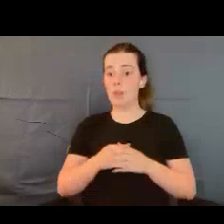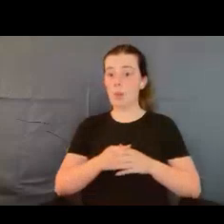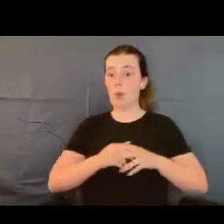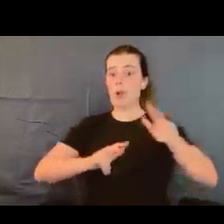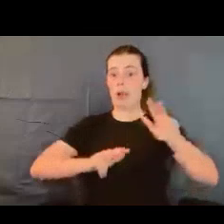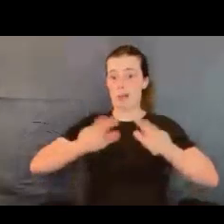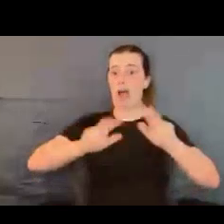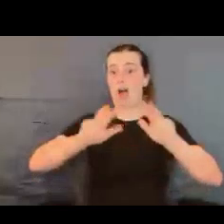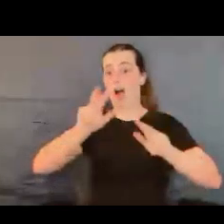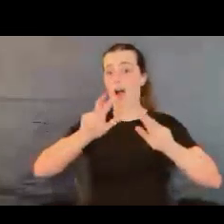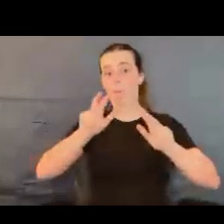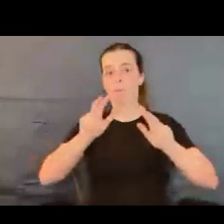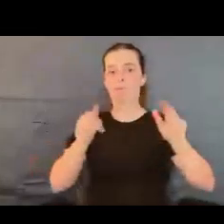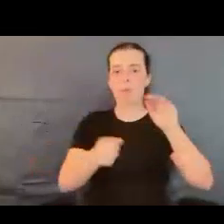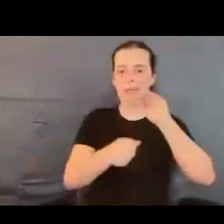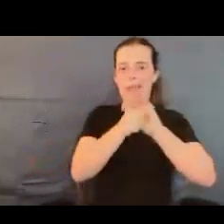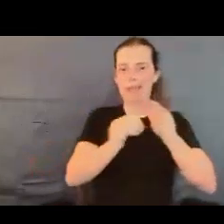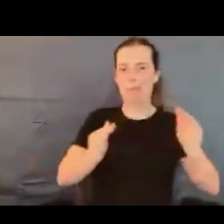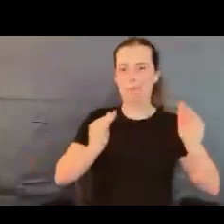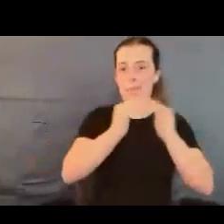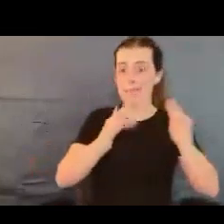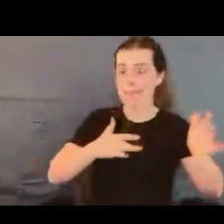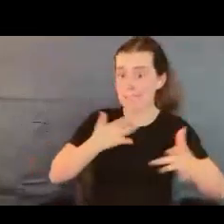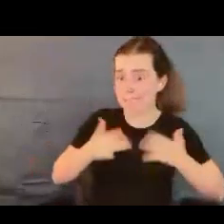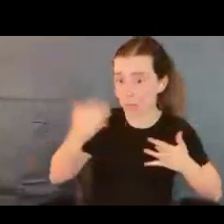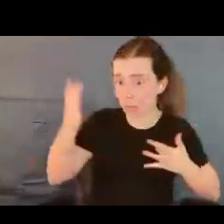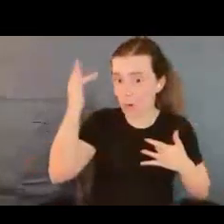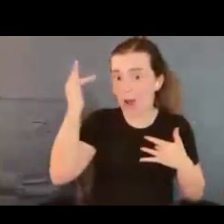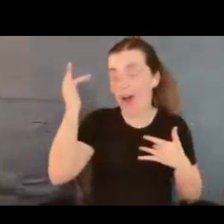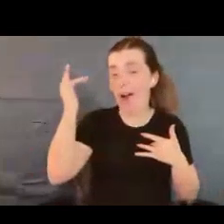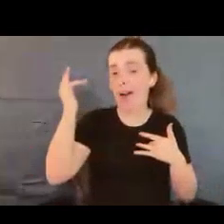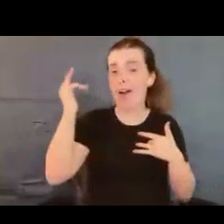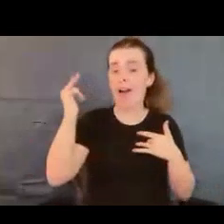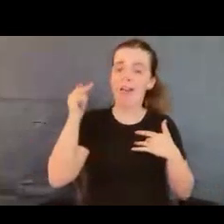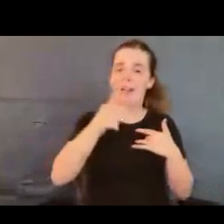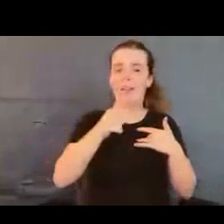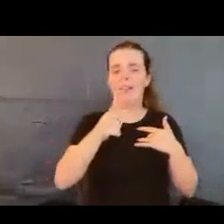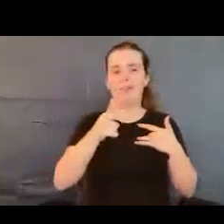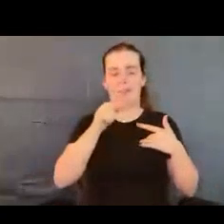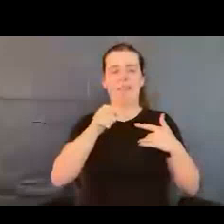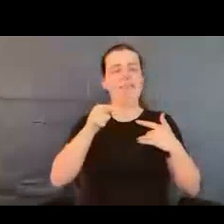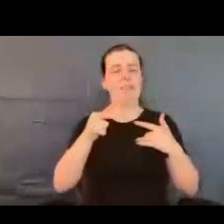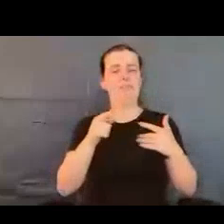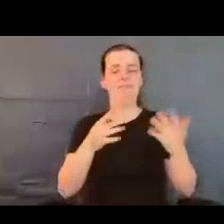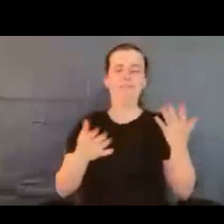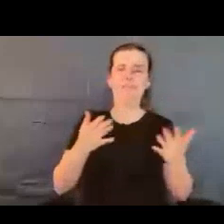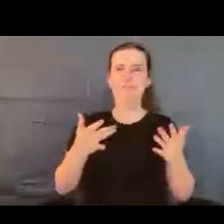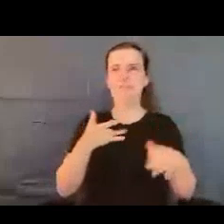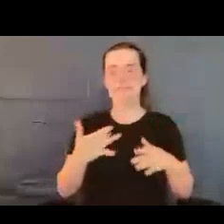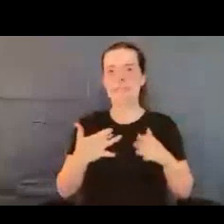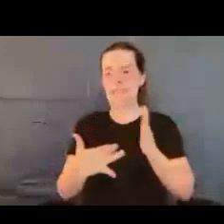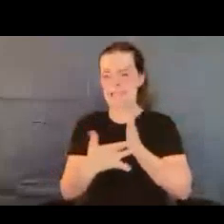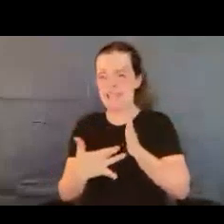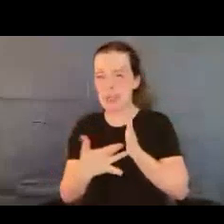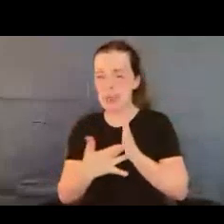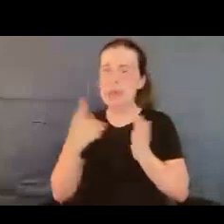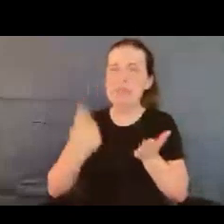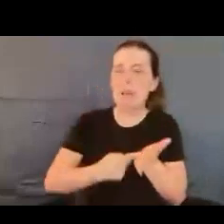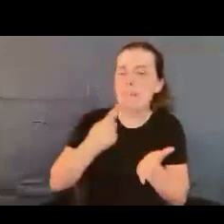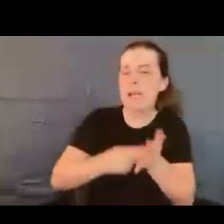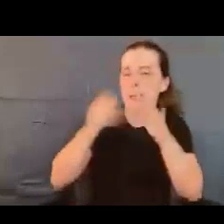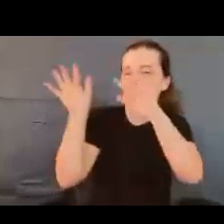which is really exciting actually, because once you kind of get up this kind of a technical, sometimes it's snowy, but this year I don't think it'll be